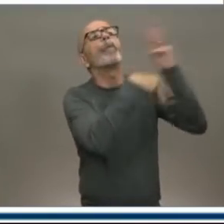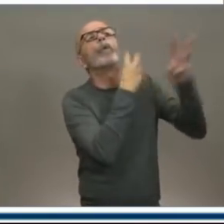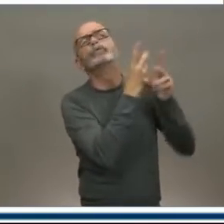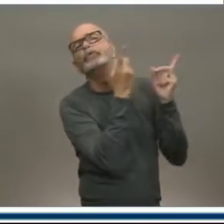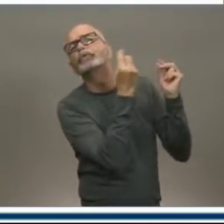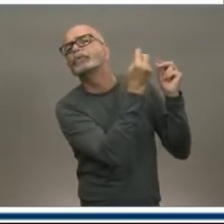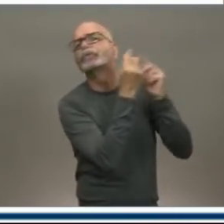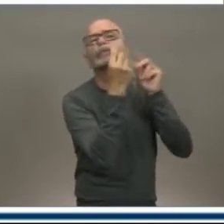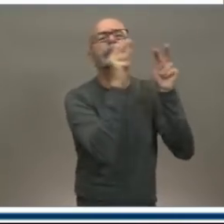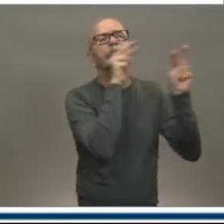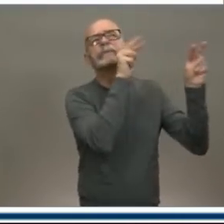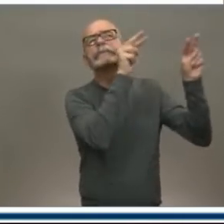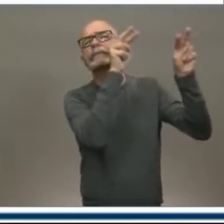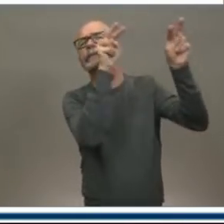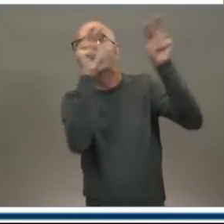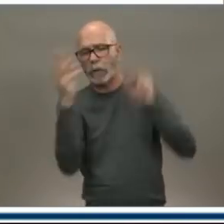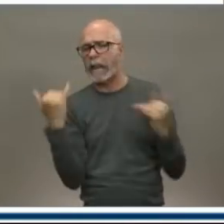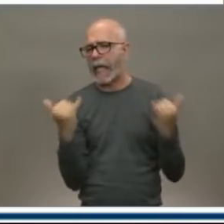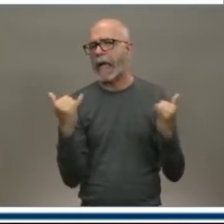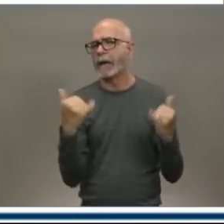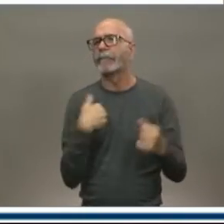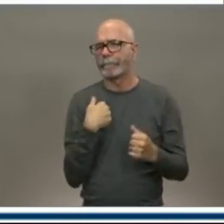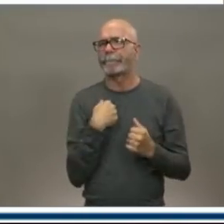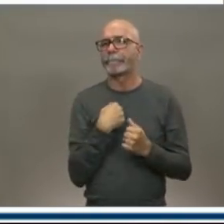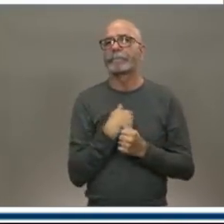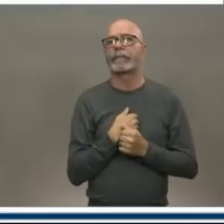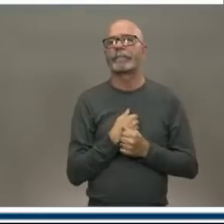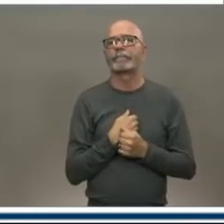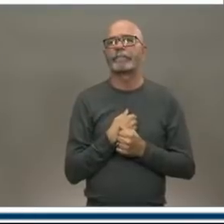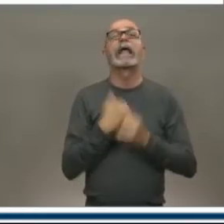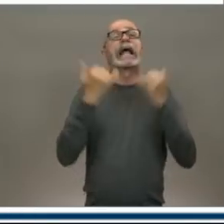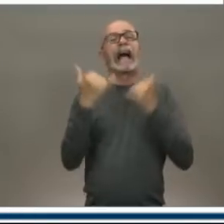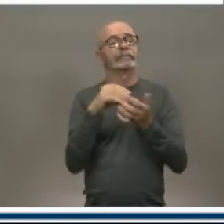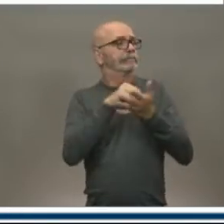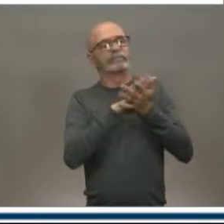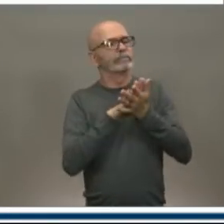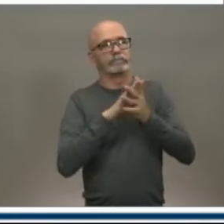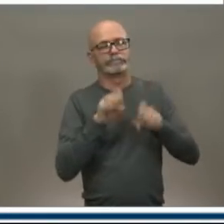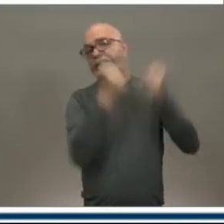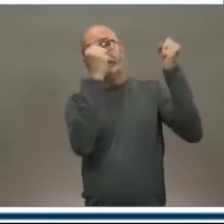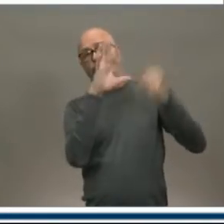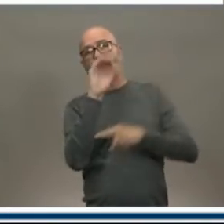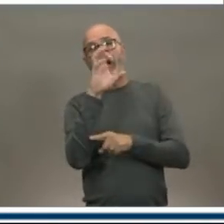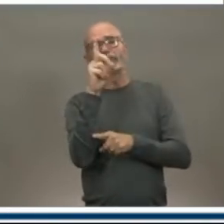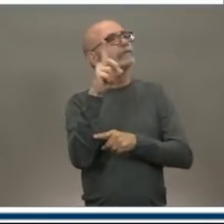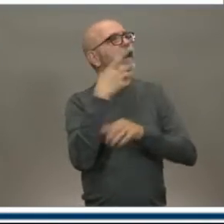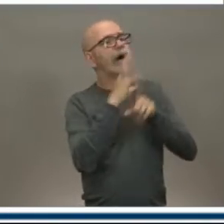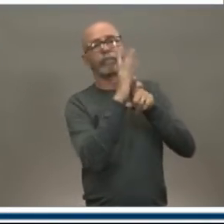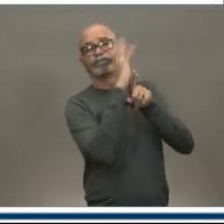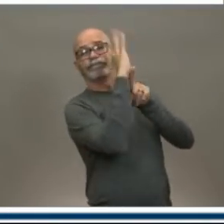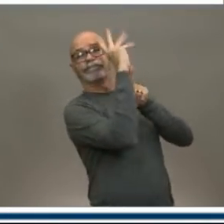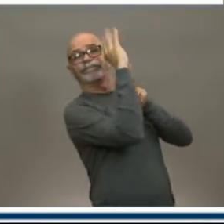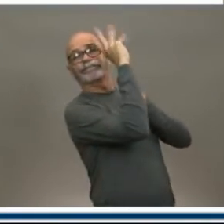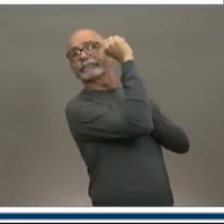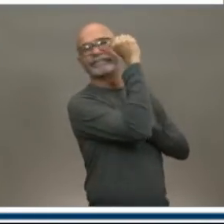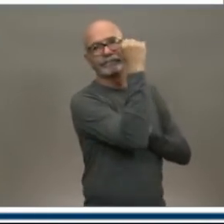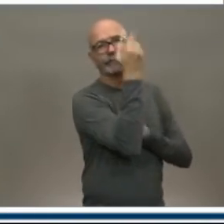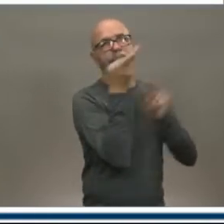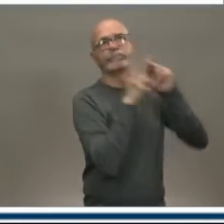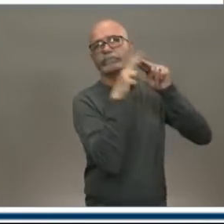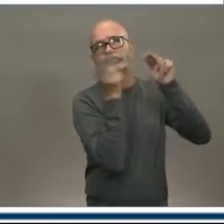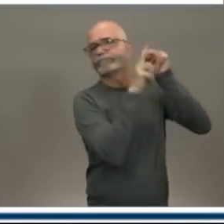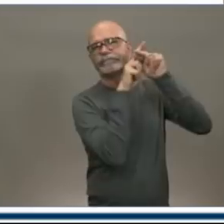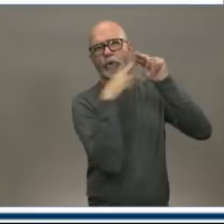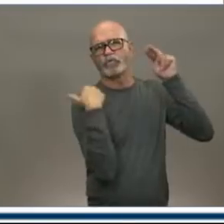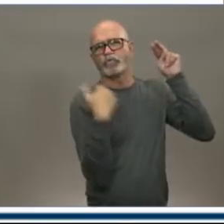are reporting record high numbers of new cases right now, and it is very concerning to me and to many of you out there,